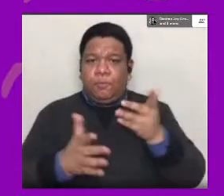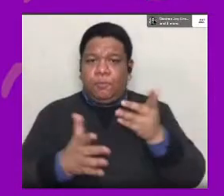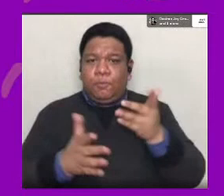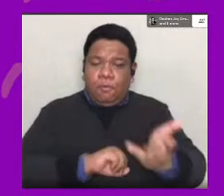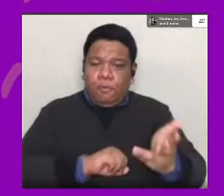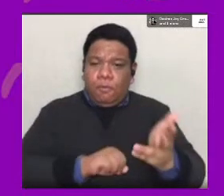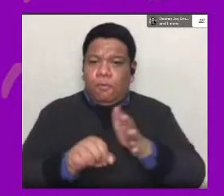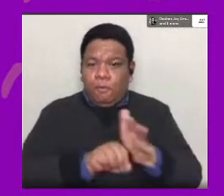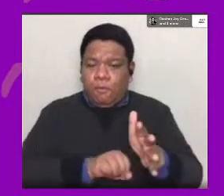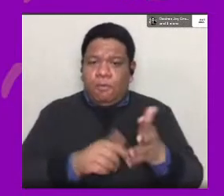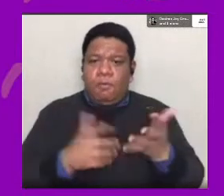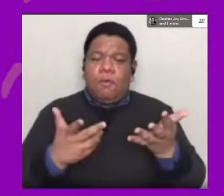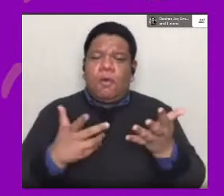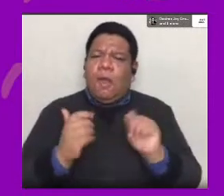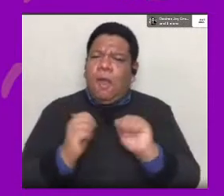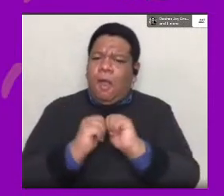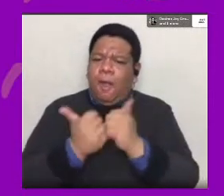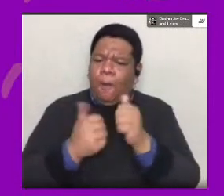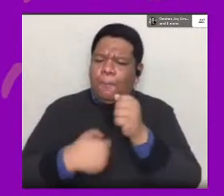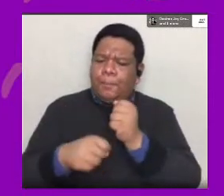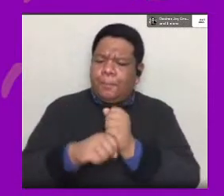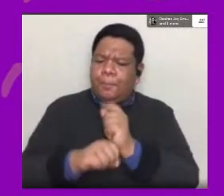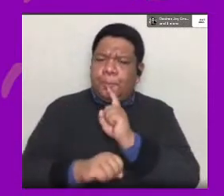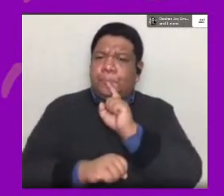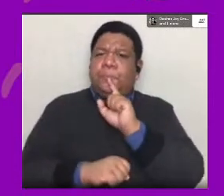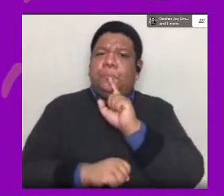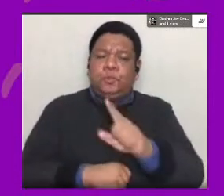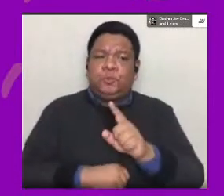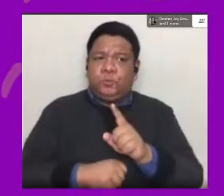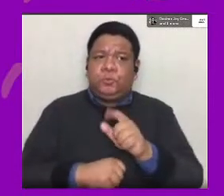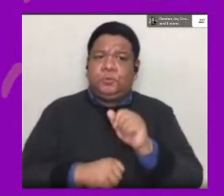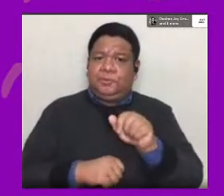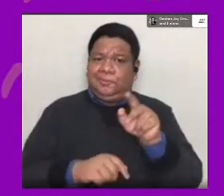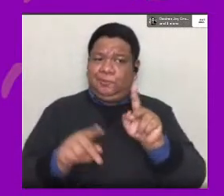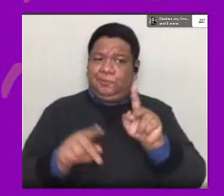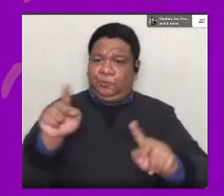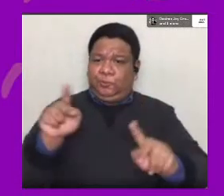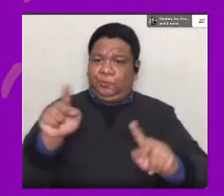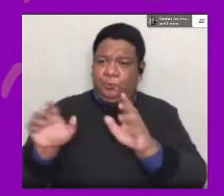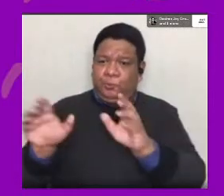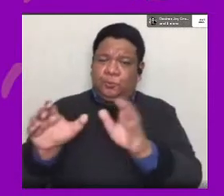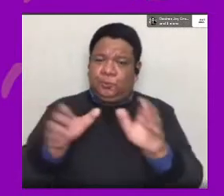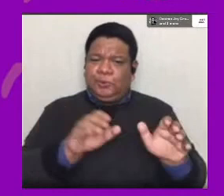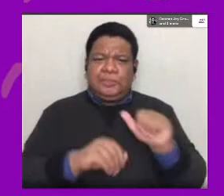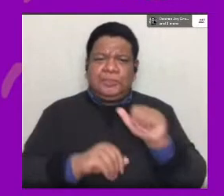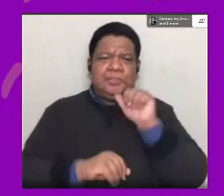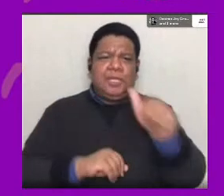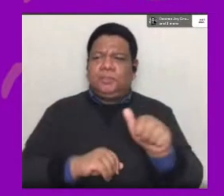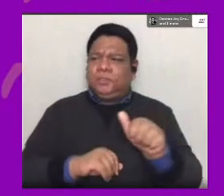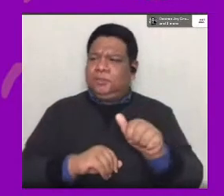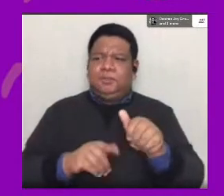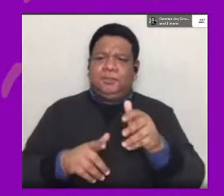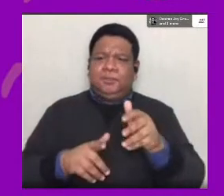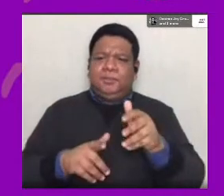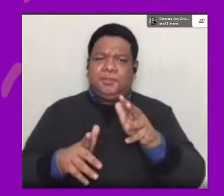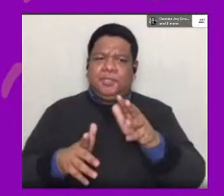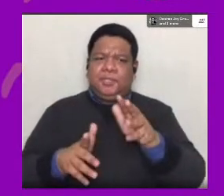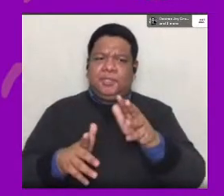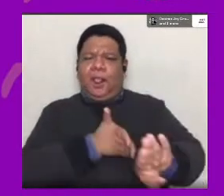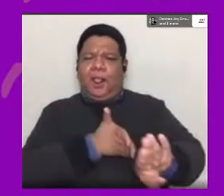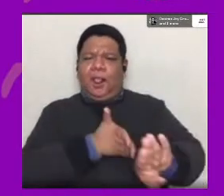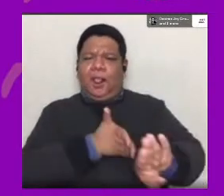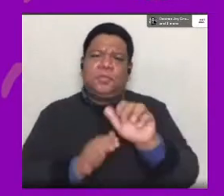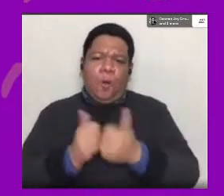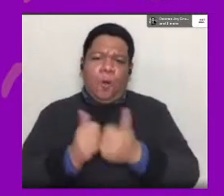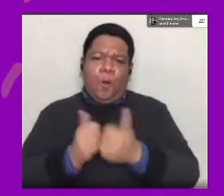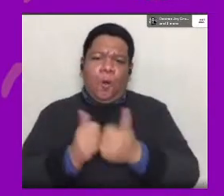harassment. How can we ensure that these vulnerable groups are not left out? These are such important questions to